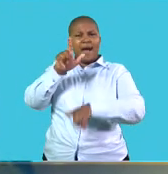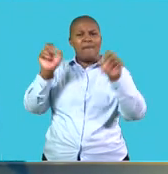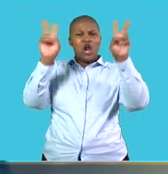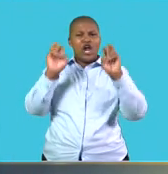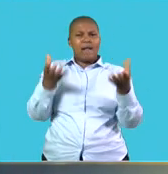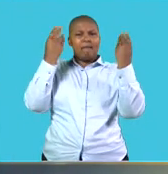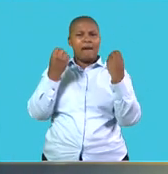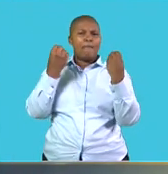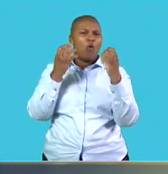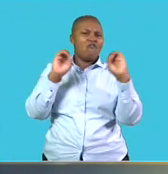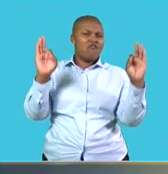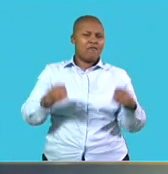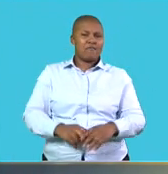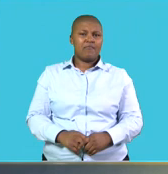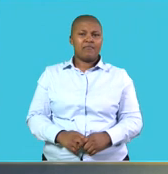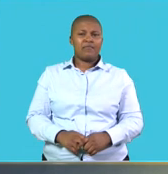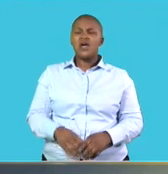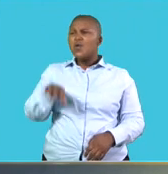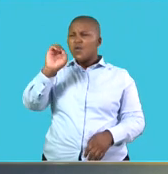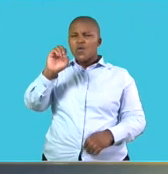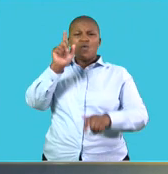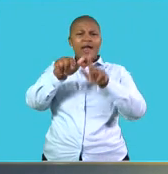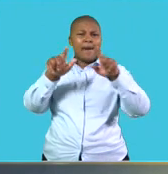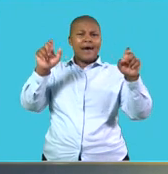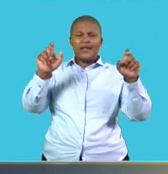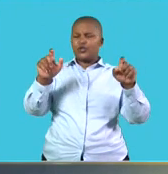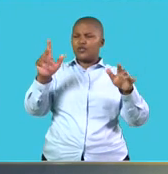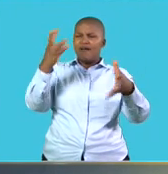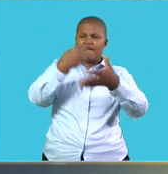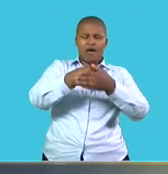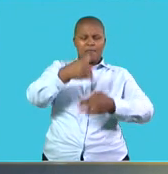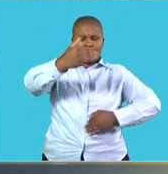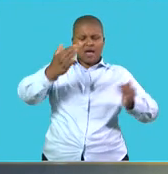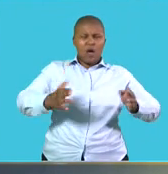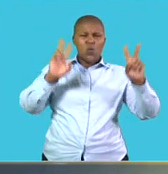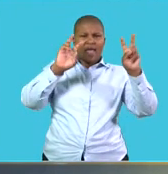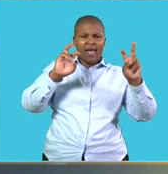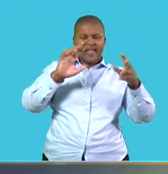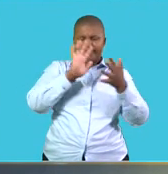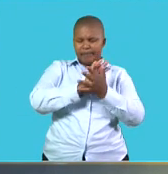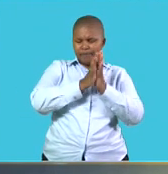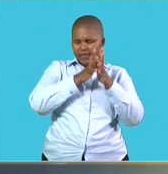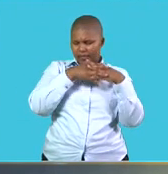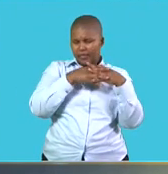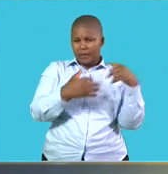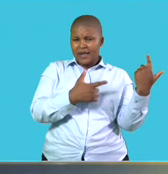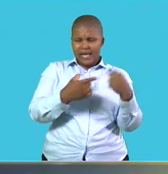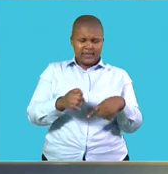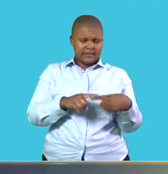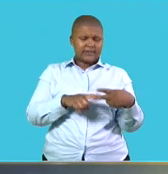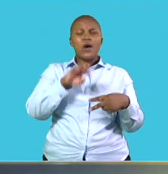grid. There were people that were vandalizing transformers. There were people that were